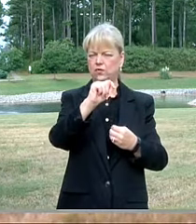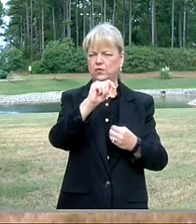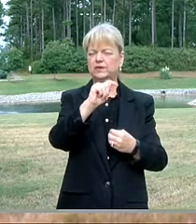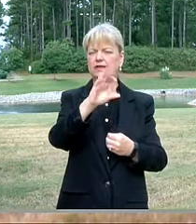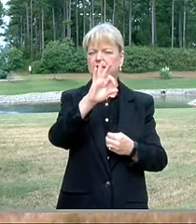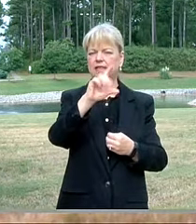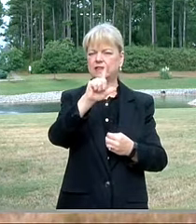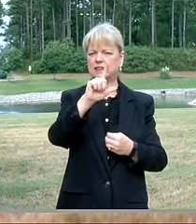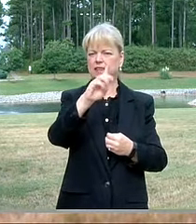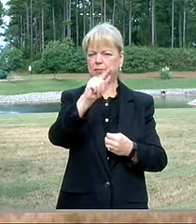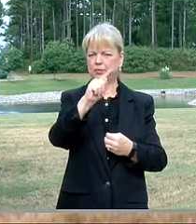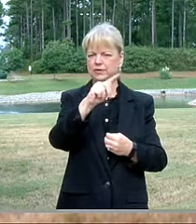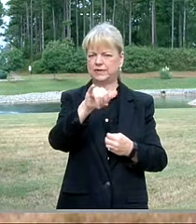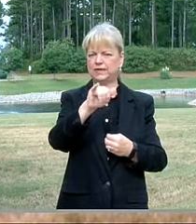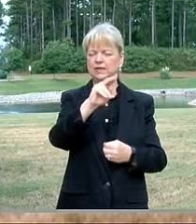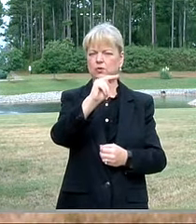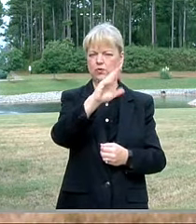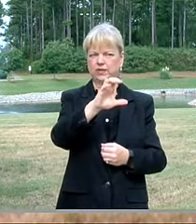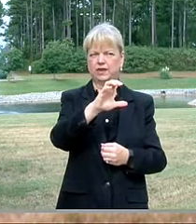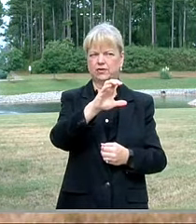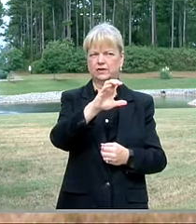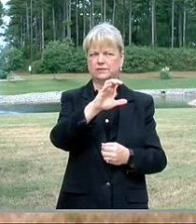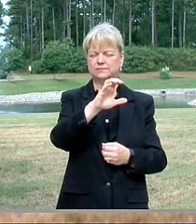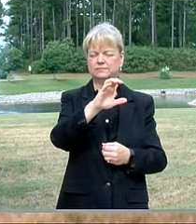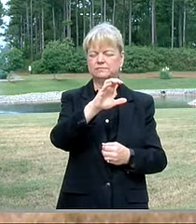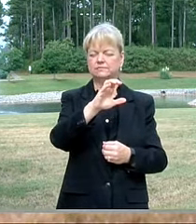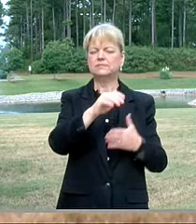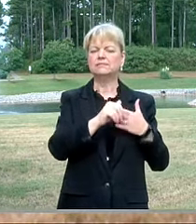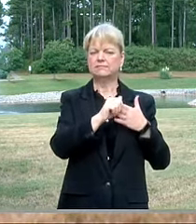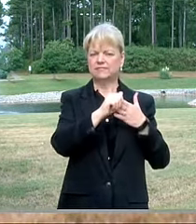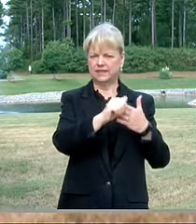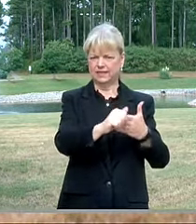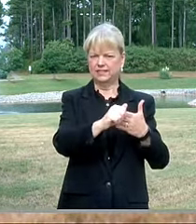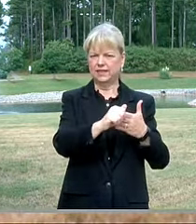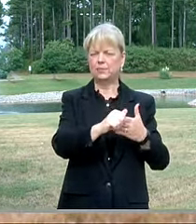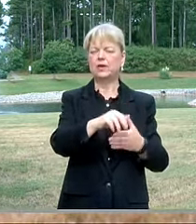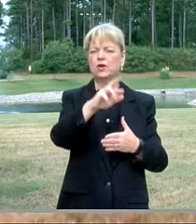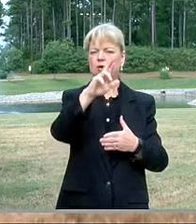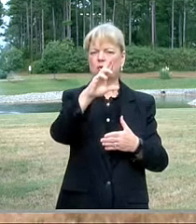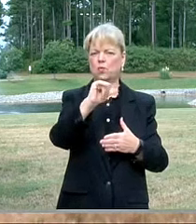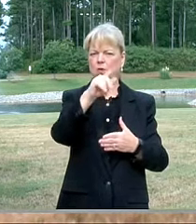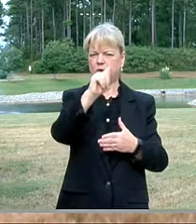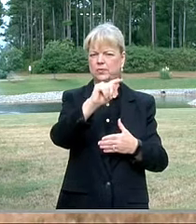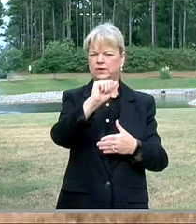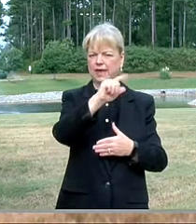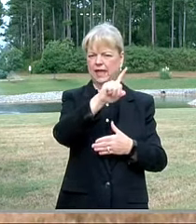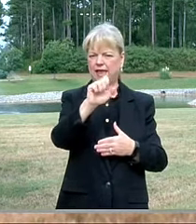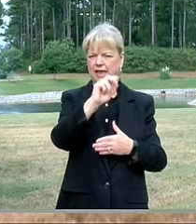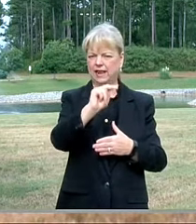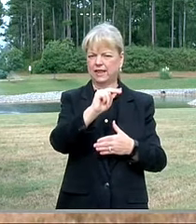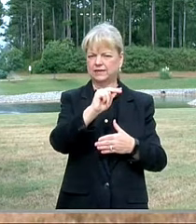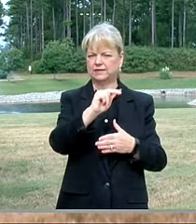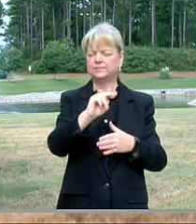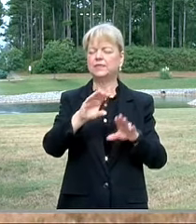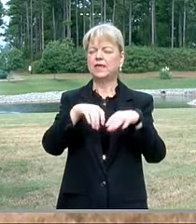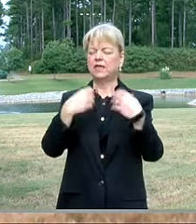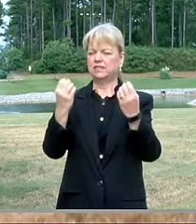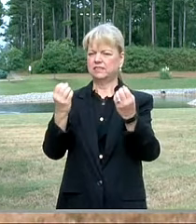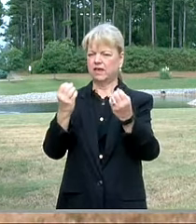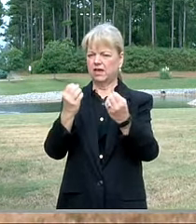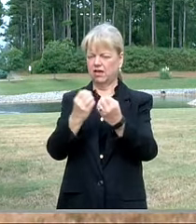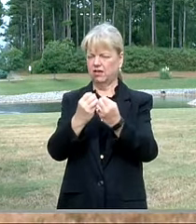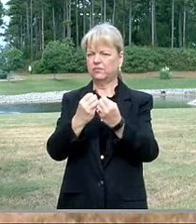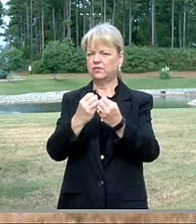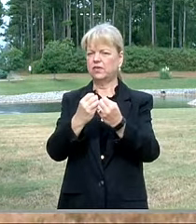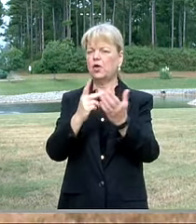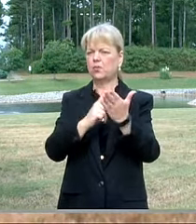Carolina, and led by Colonel Gregory Holmes and Command Sergeant Major Robert Allen. Office of the Program Manager, Saudi Arabian